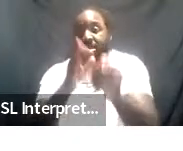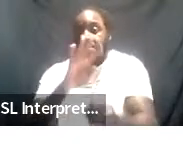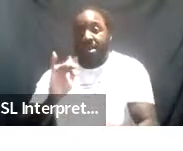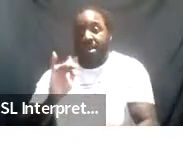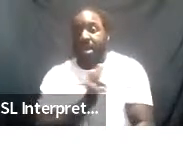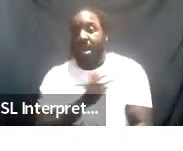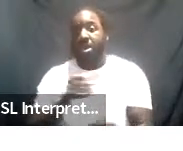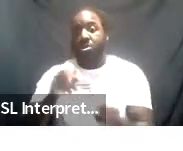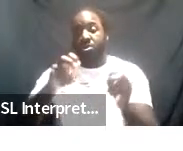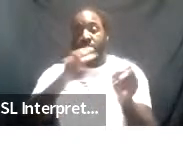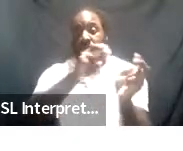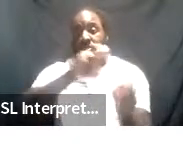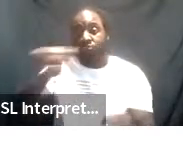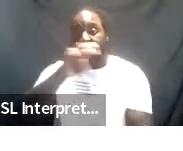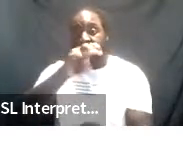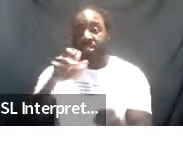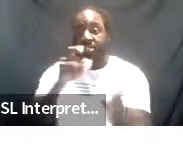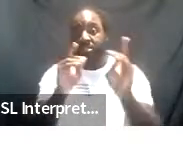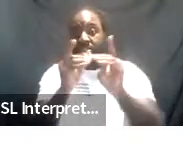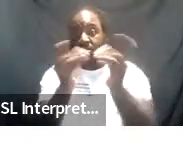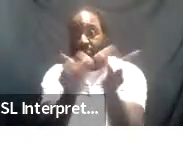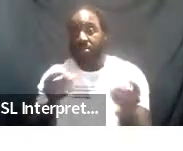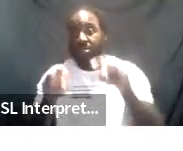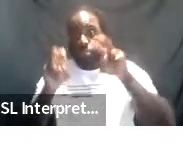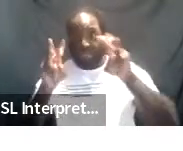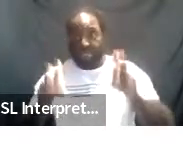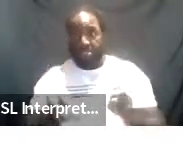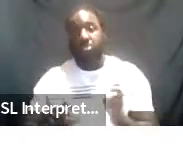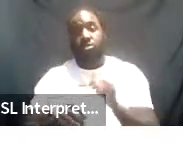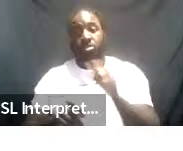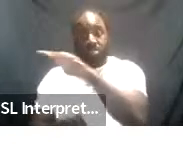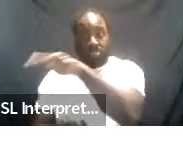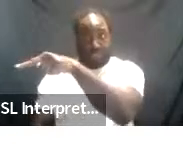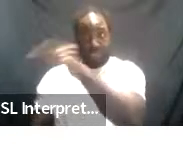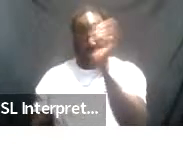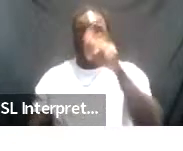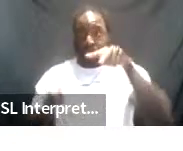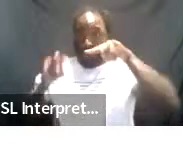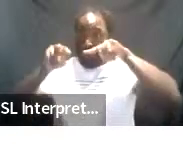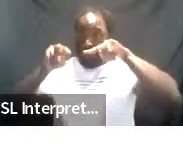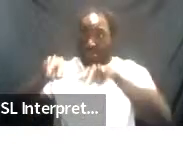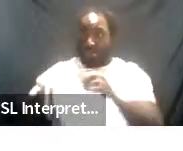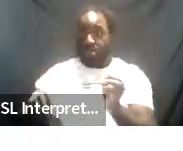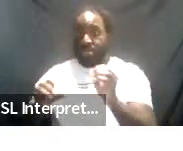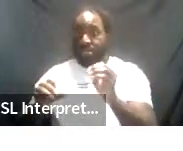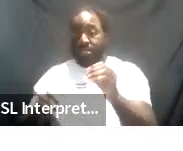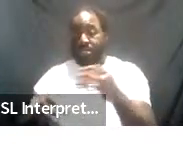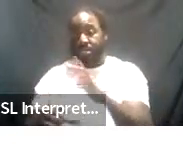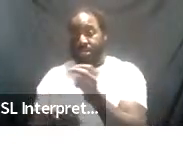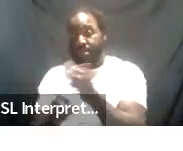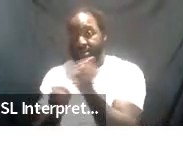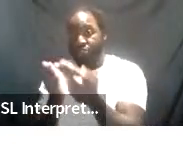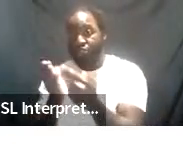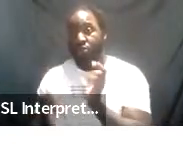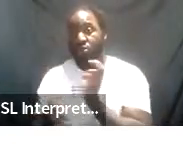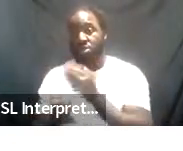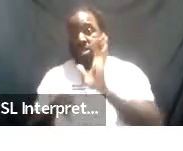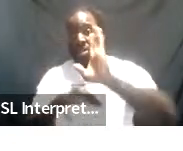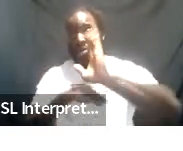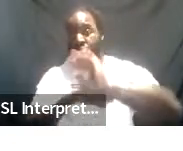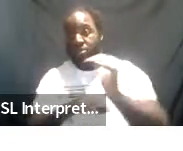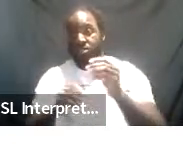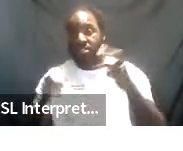division's analysis, that we'll definitely be looking to ensure that we're reducing conflicts